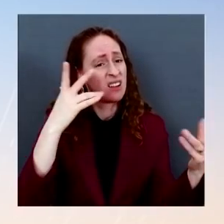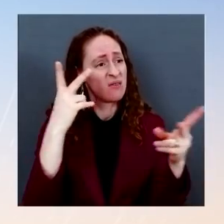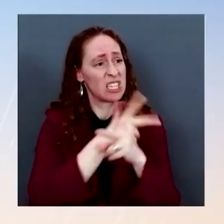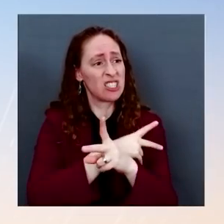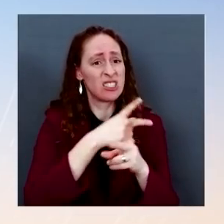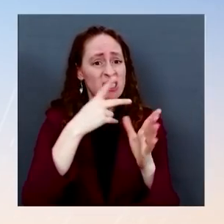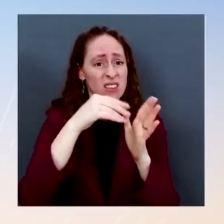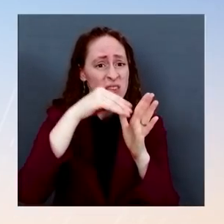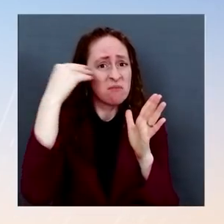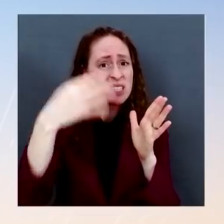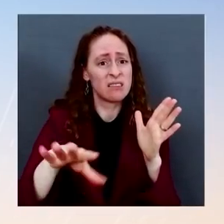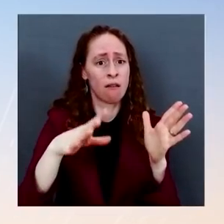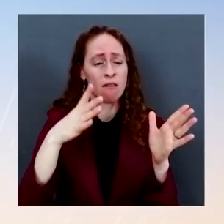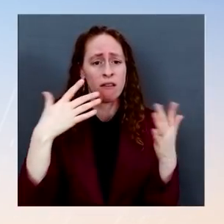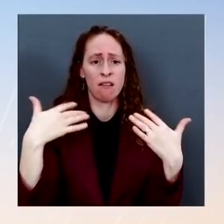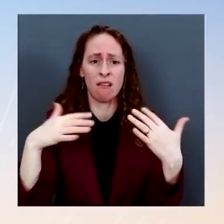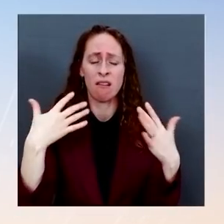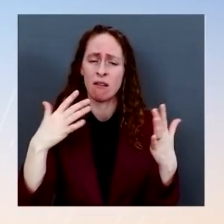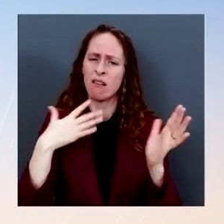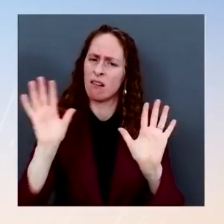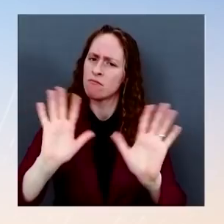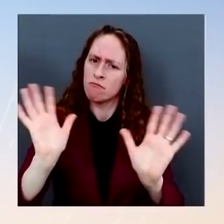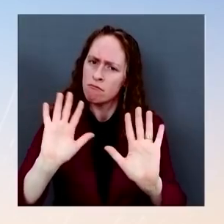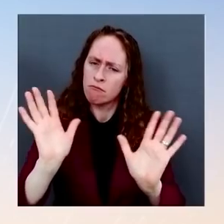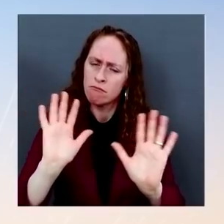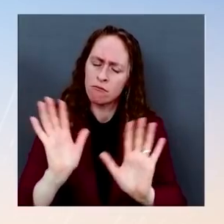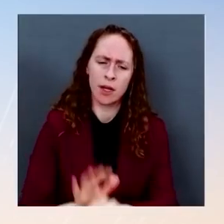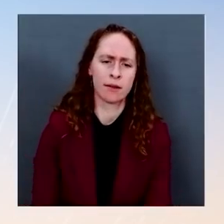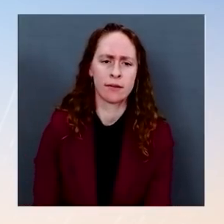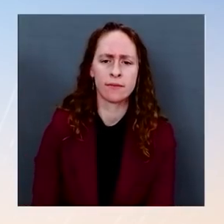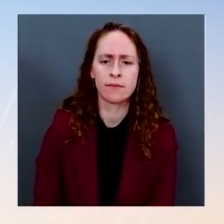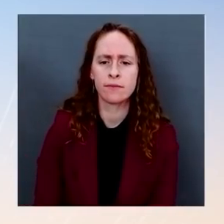don't have a large enough majority to pull off this kind of